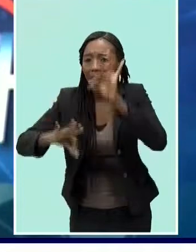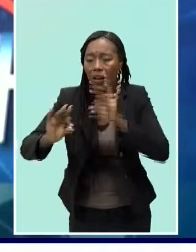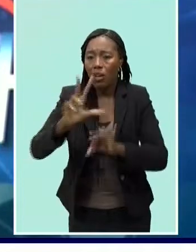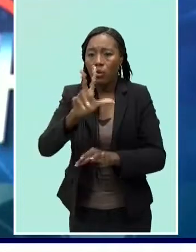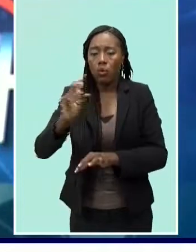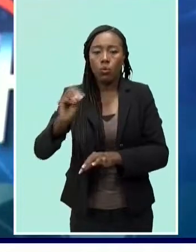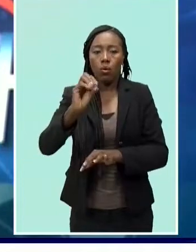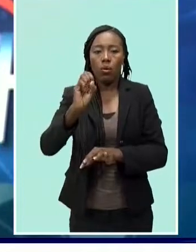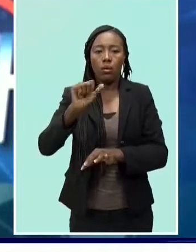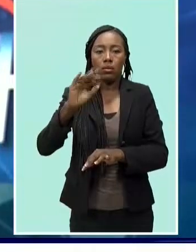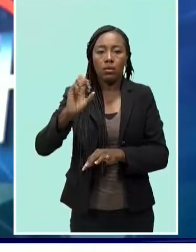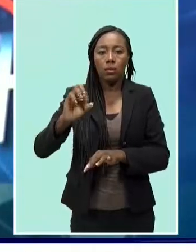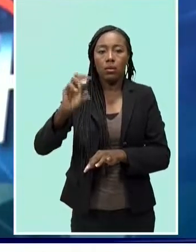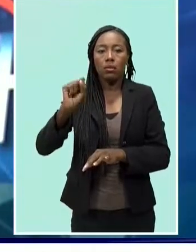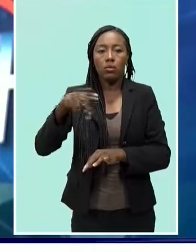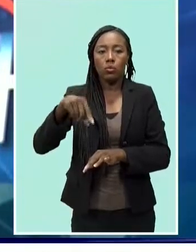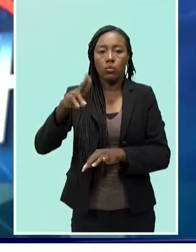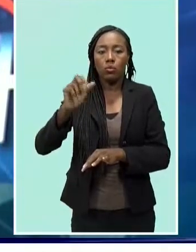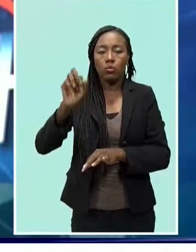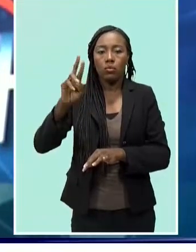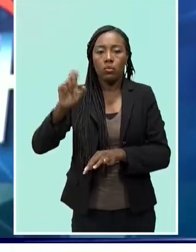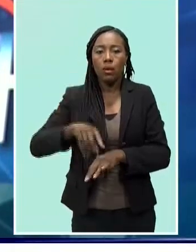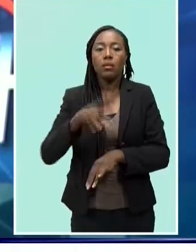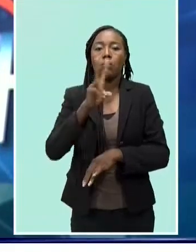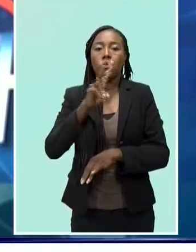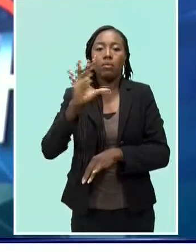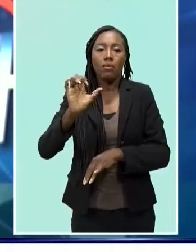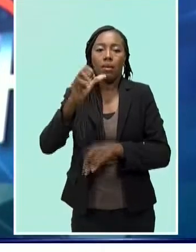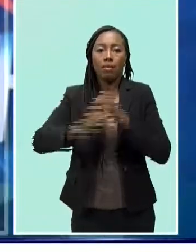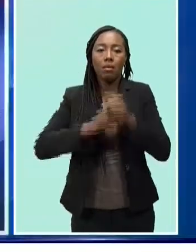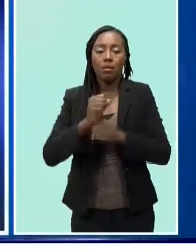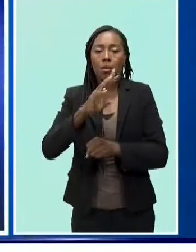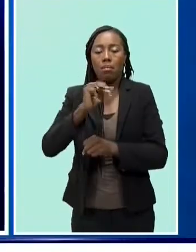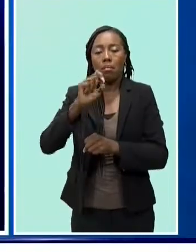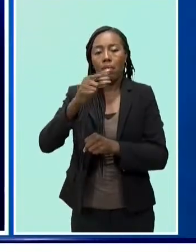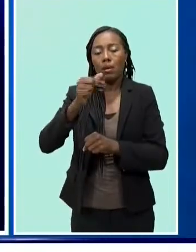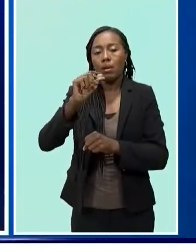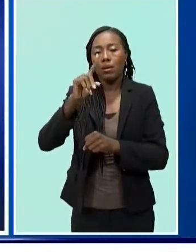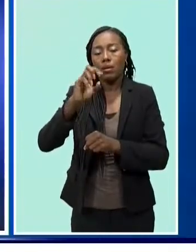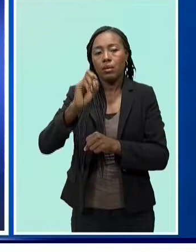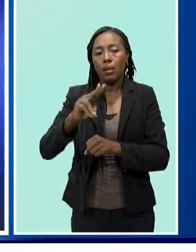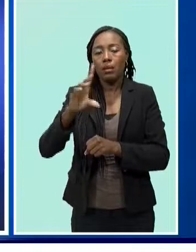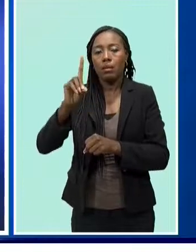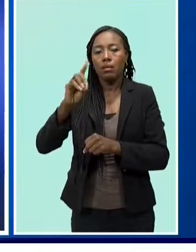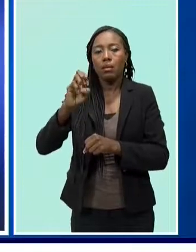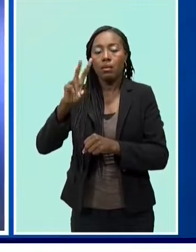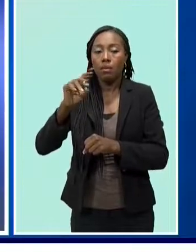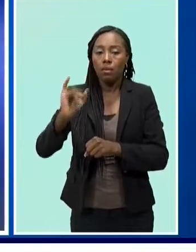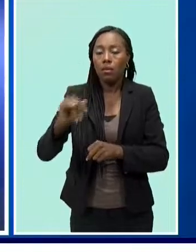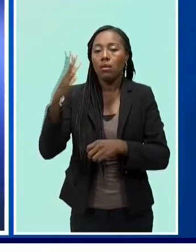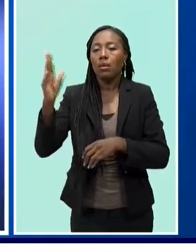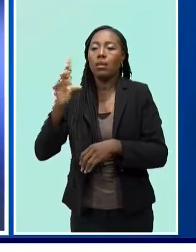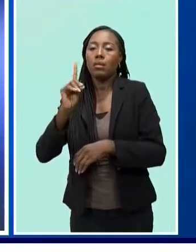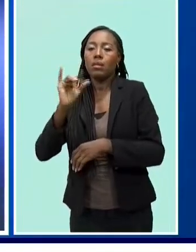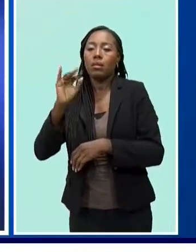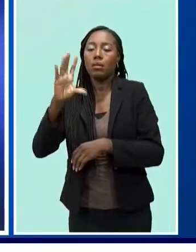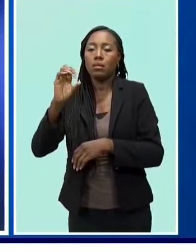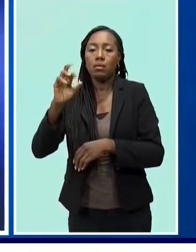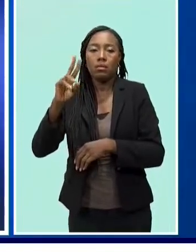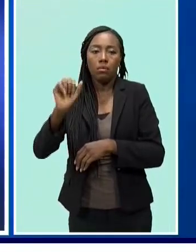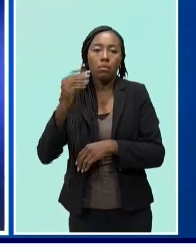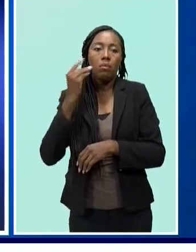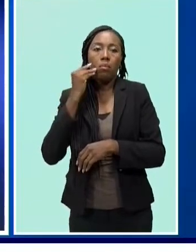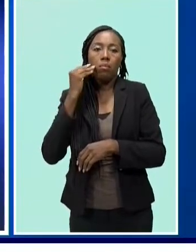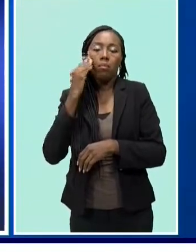Oscar Suarez and 25-year-old Magdalena DeVille were staying at room 49 Discovery Bay Hotel at Trent's in St. James. They